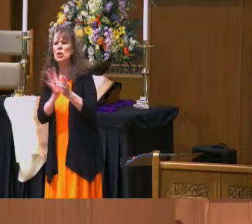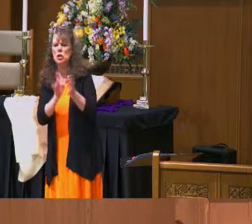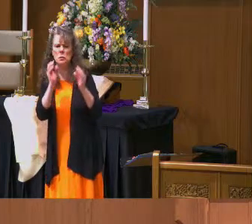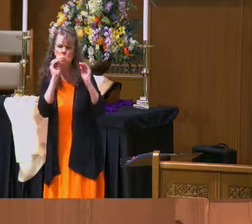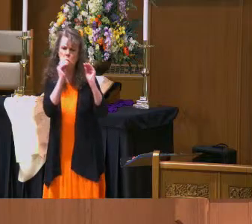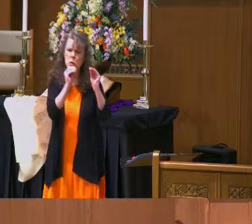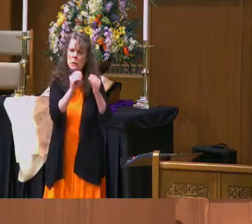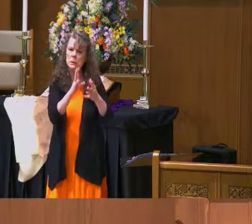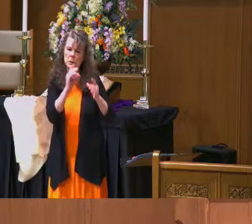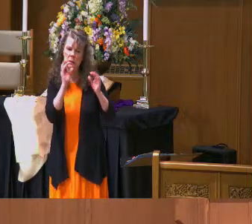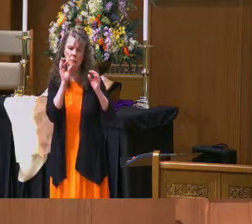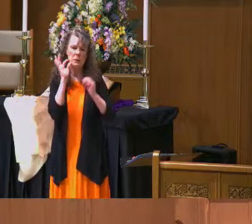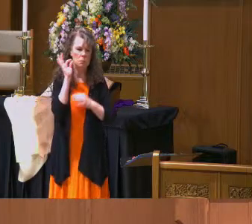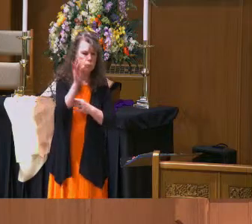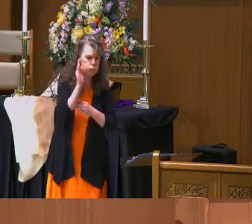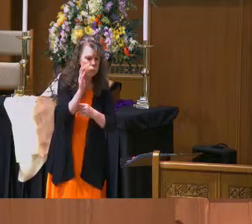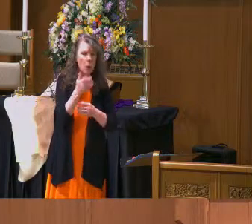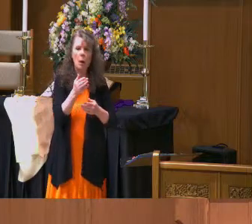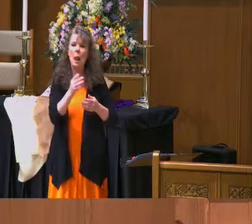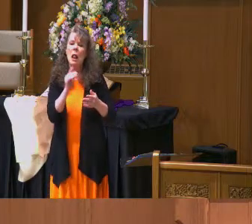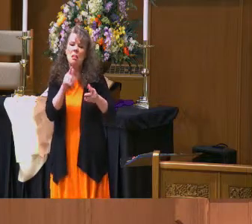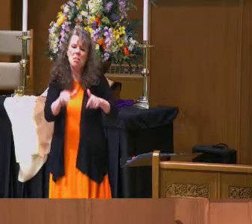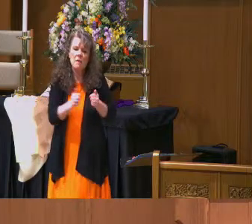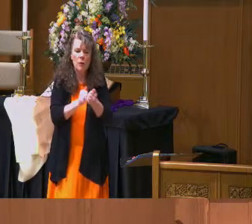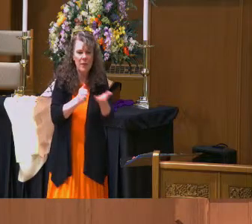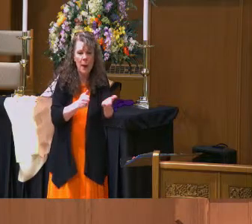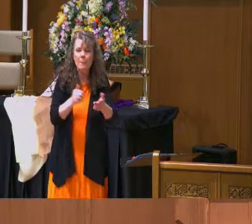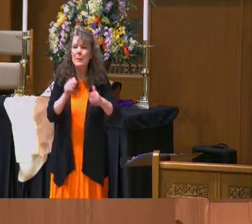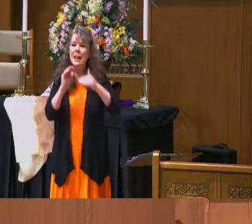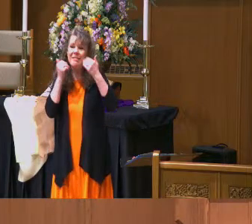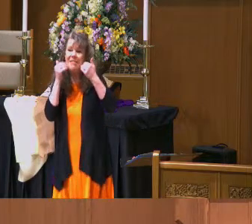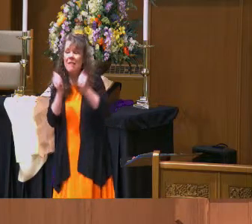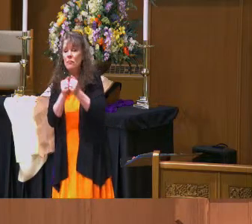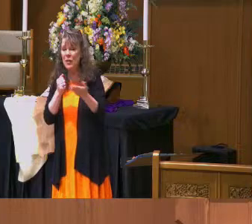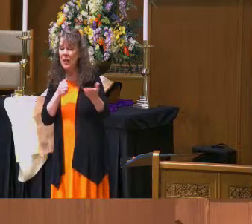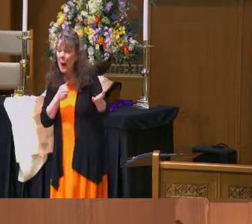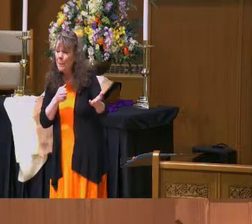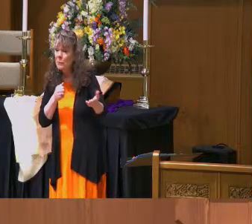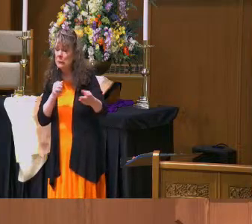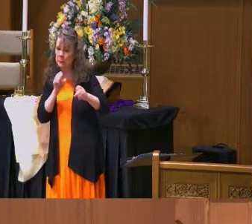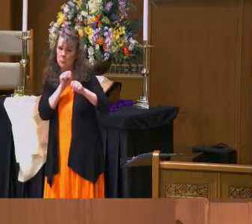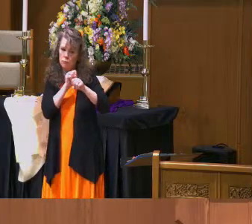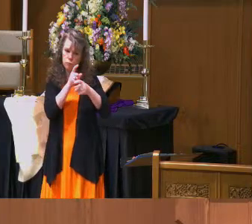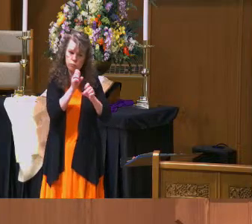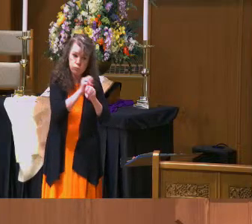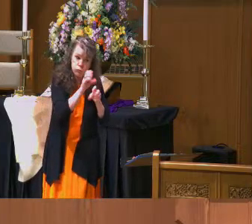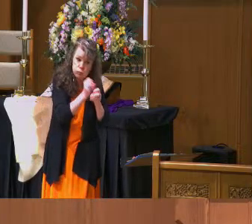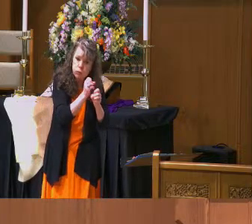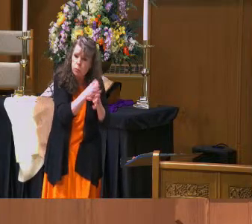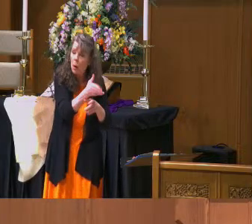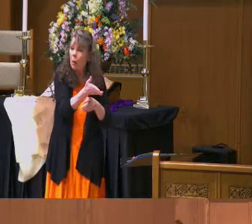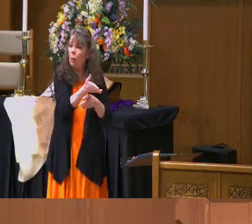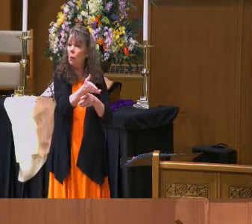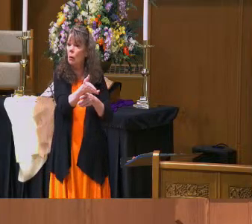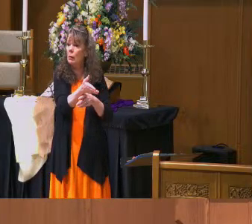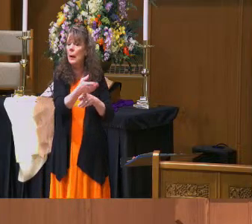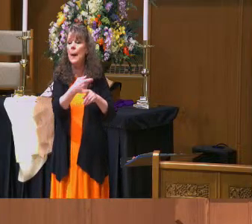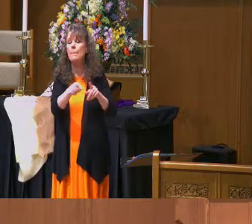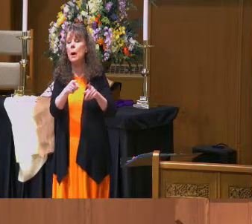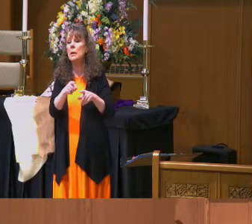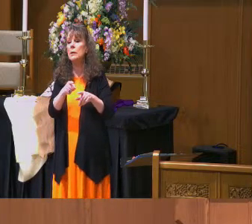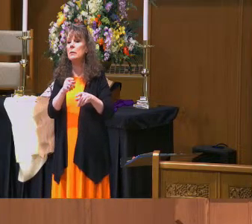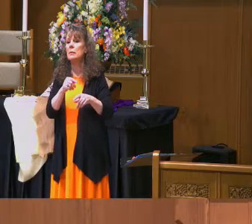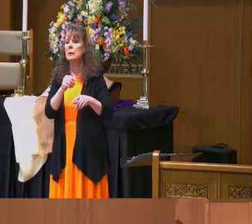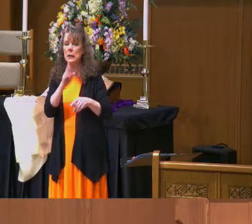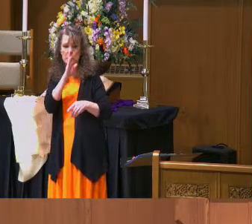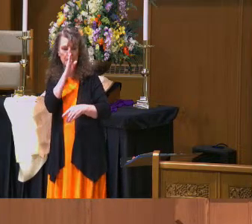He's taught them. He's lived with them. He's laughed with them. He's scolded them. And he hasn't